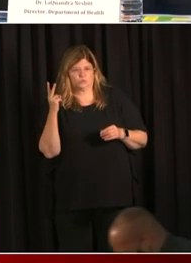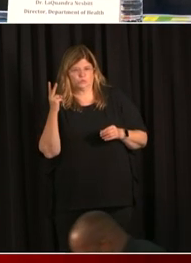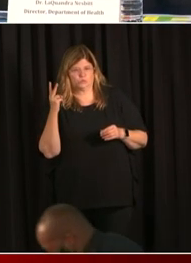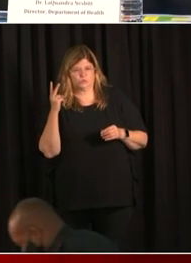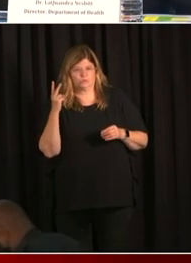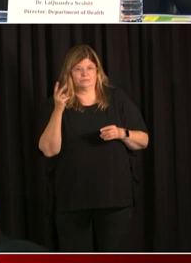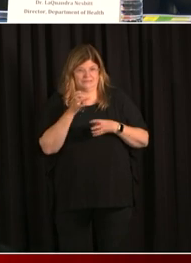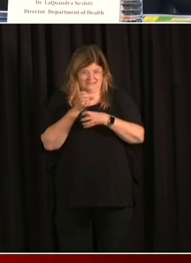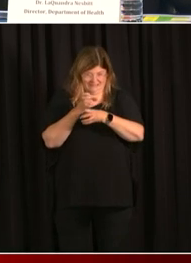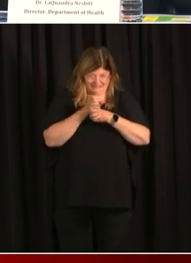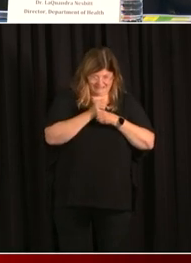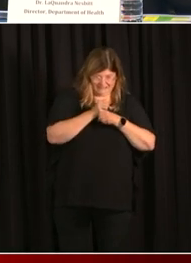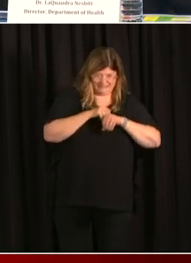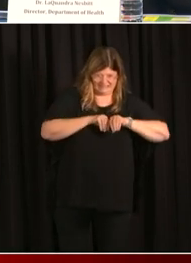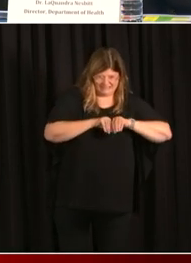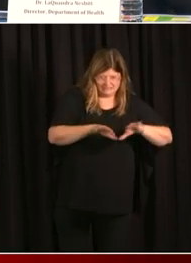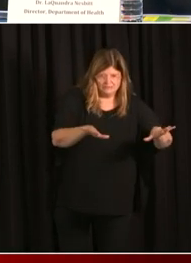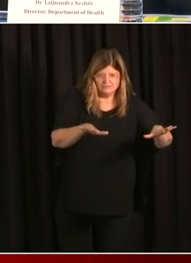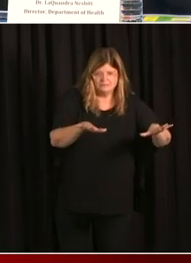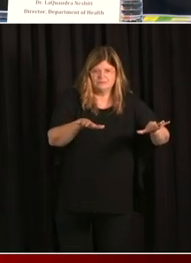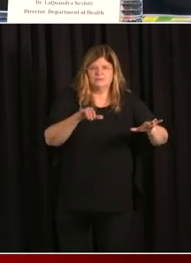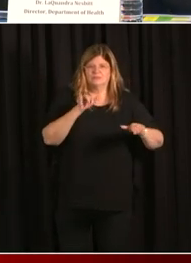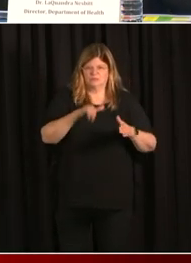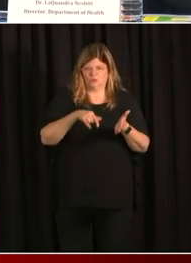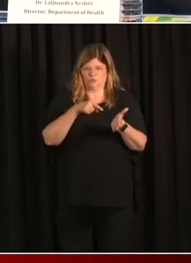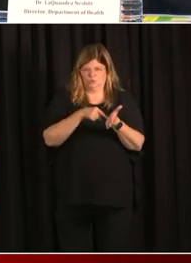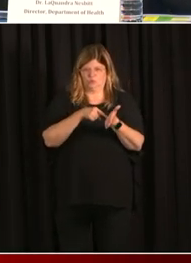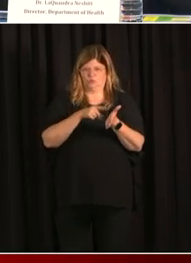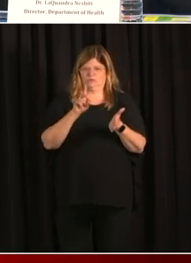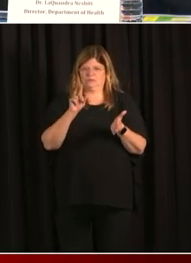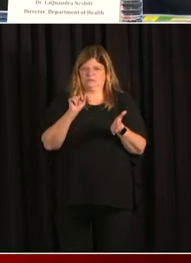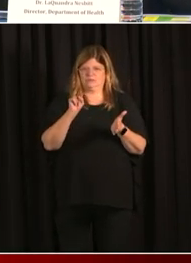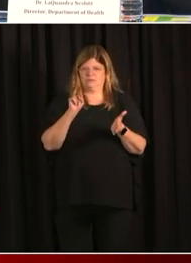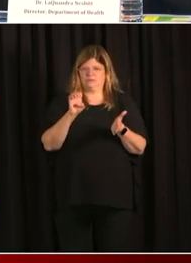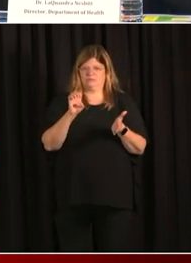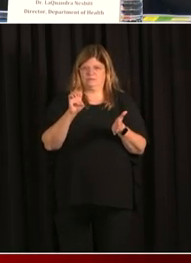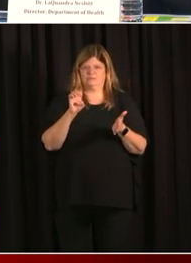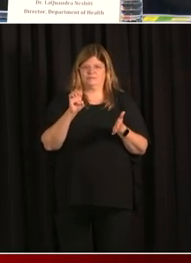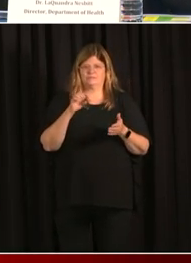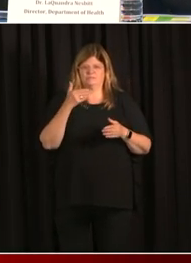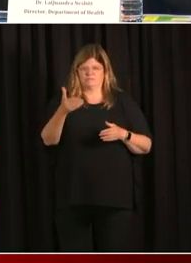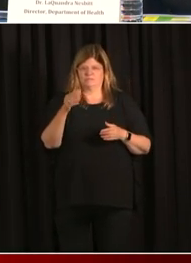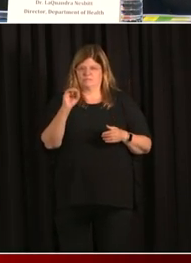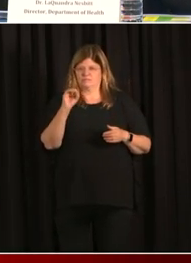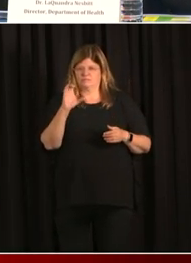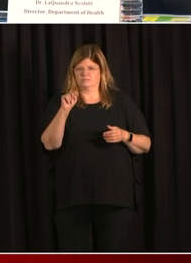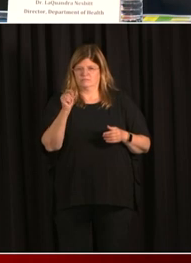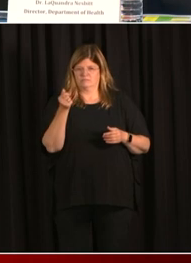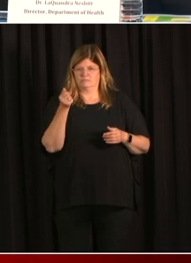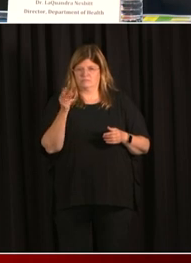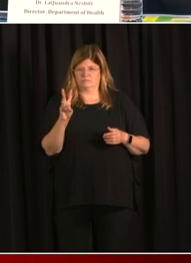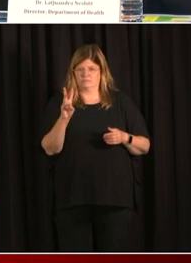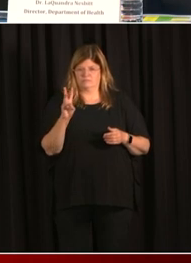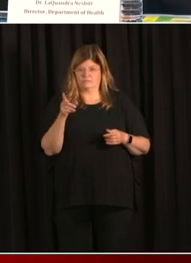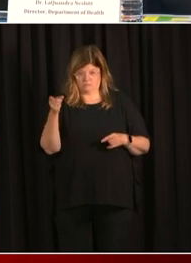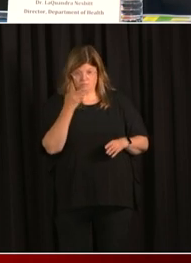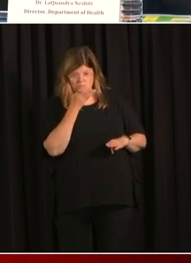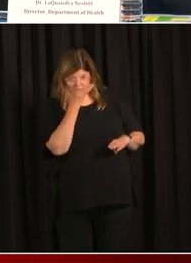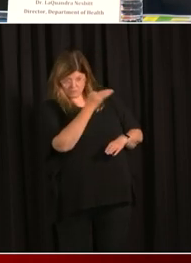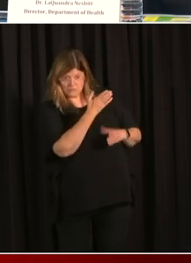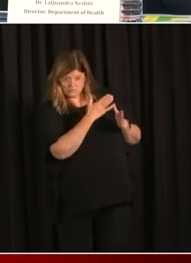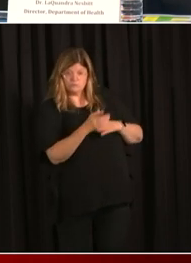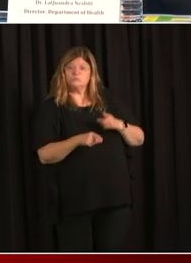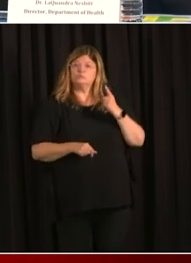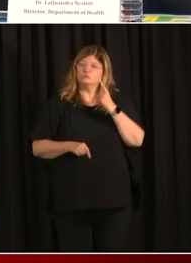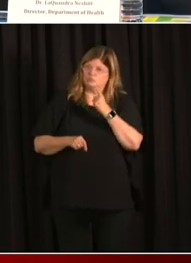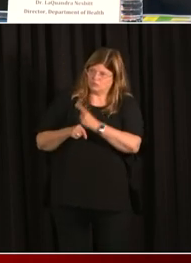distribution. And that due date is October 16th. That would be when you would submit your plan? That is correct. Okay. So do you have